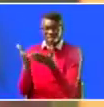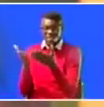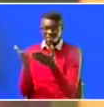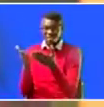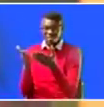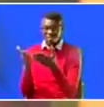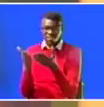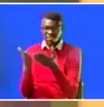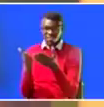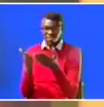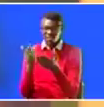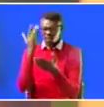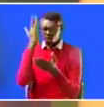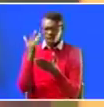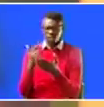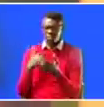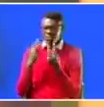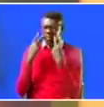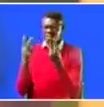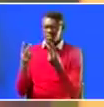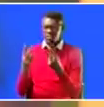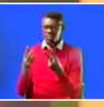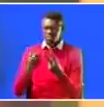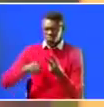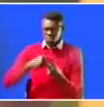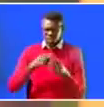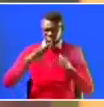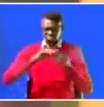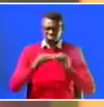as far as I can see, we don't seem to have been created.